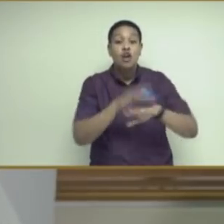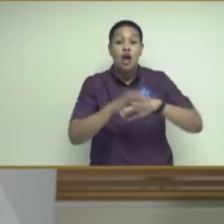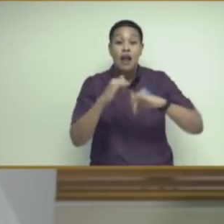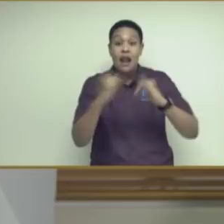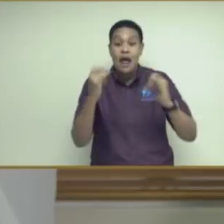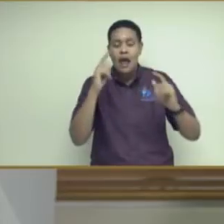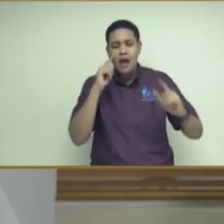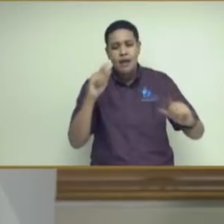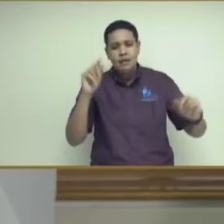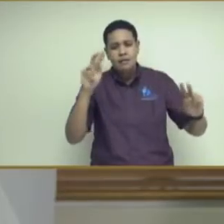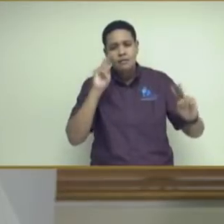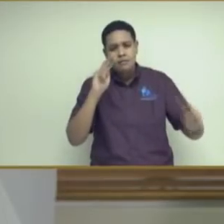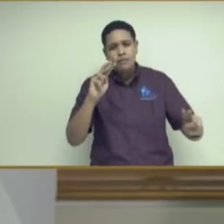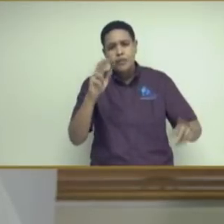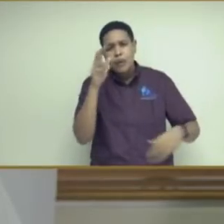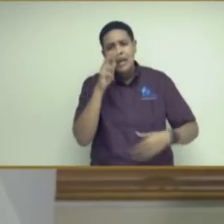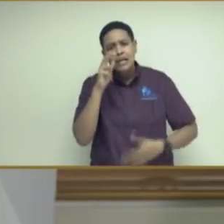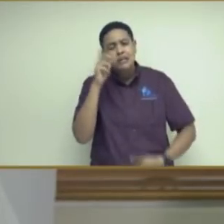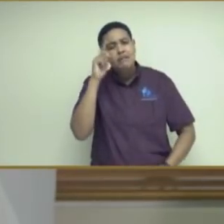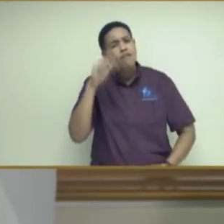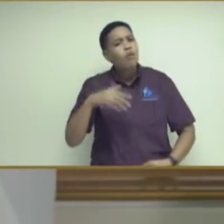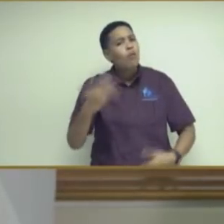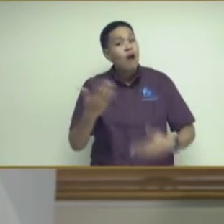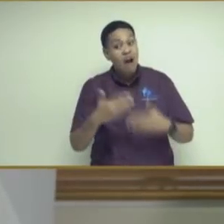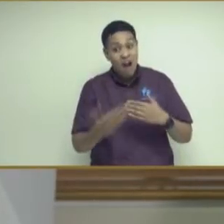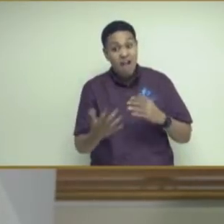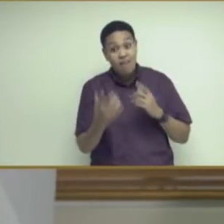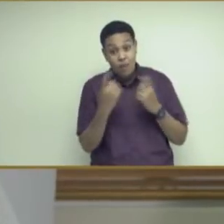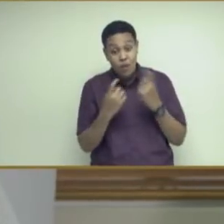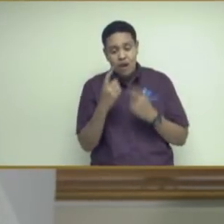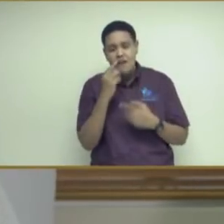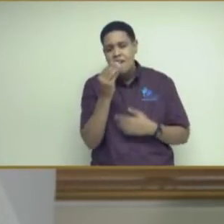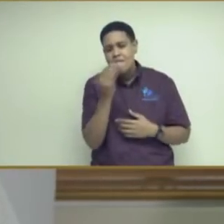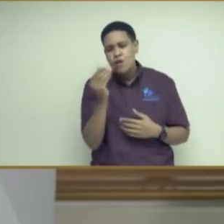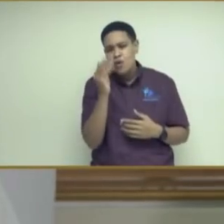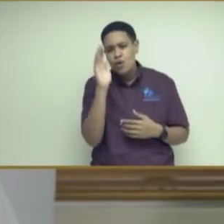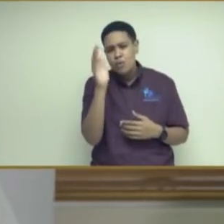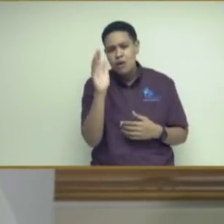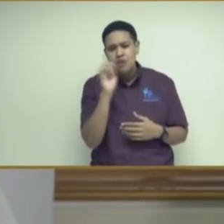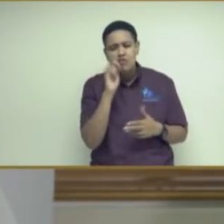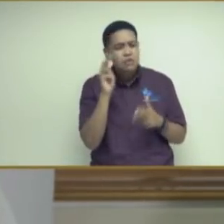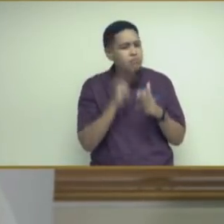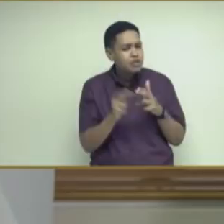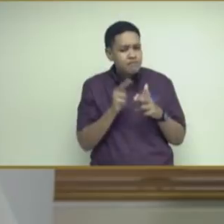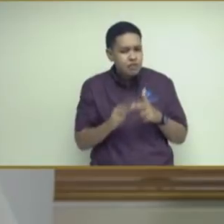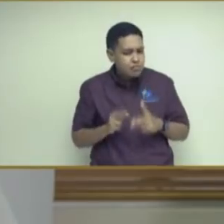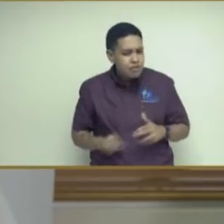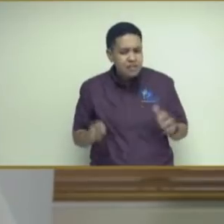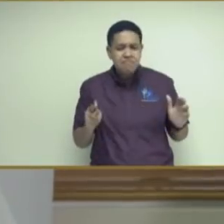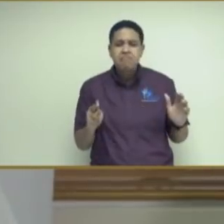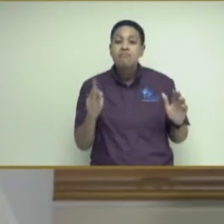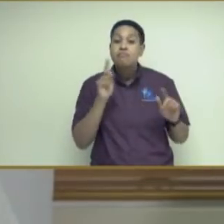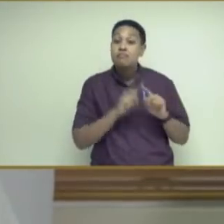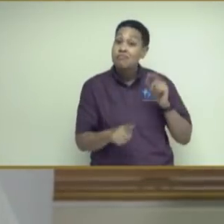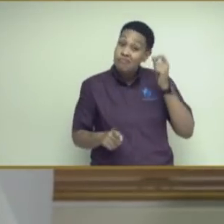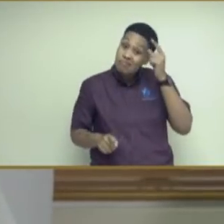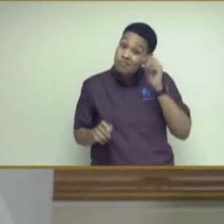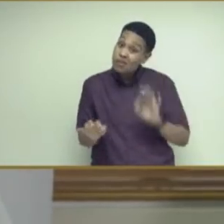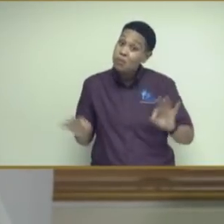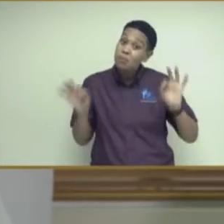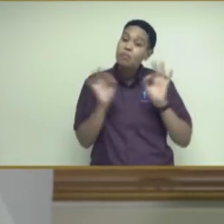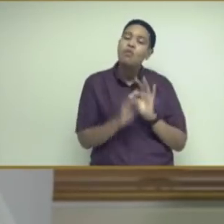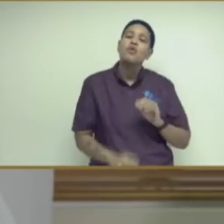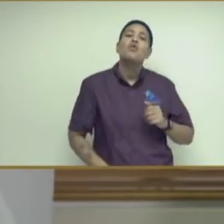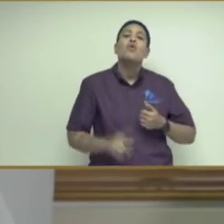online to listen on for a few presentations, very brief, but nevertheless important.